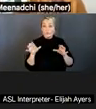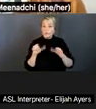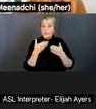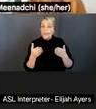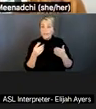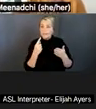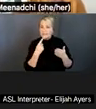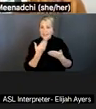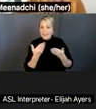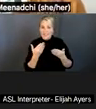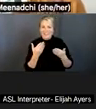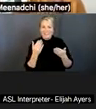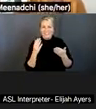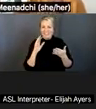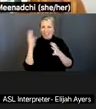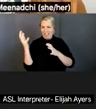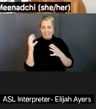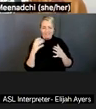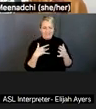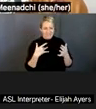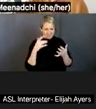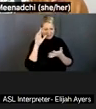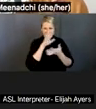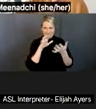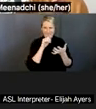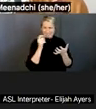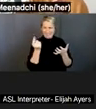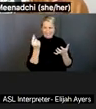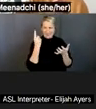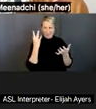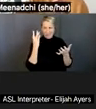feel incredibly confusing to you or you don't understand.